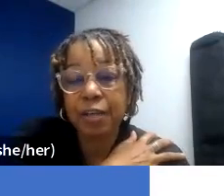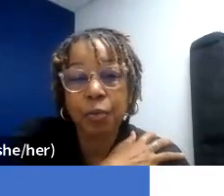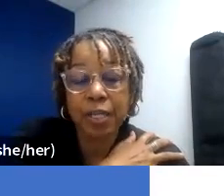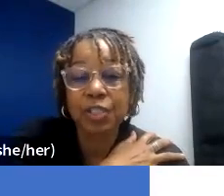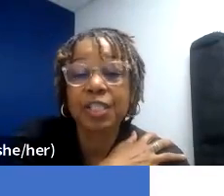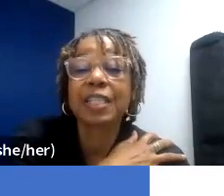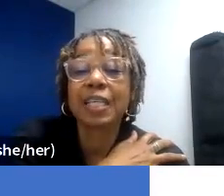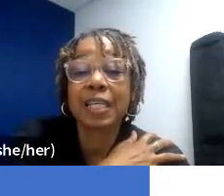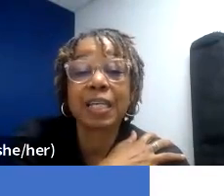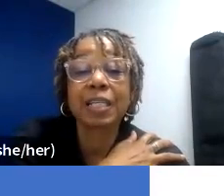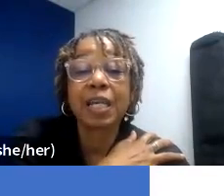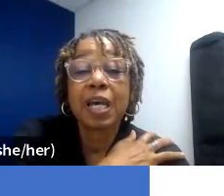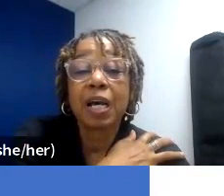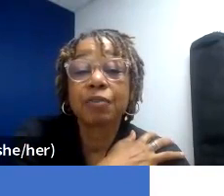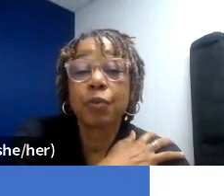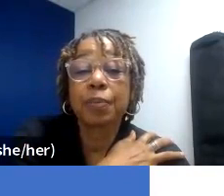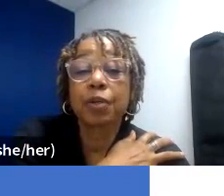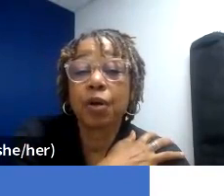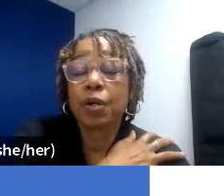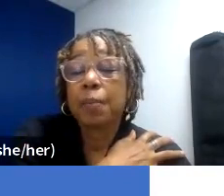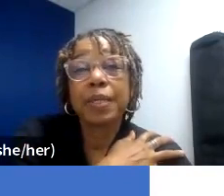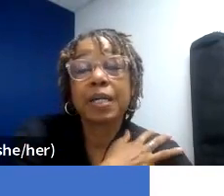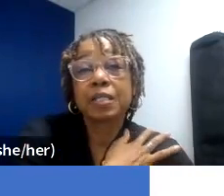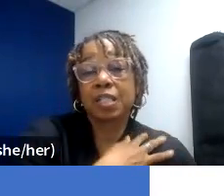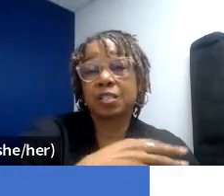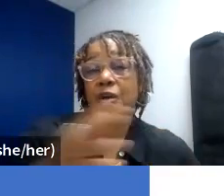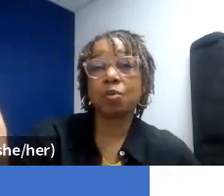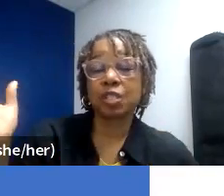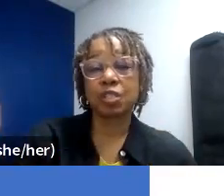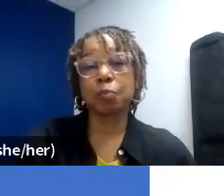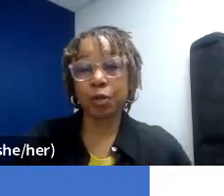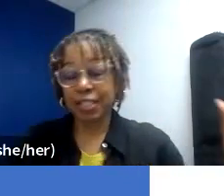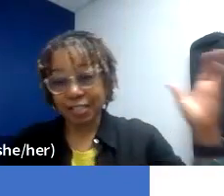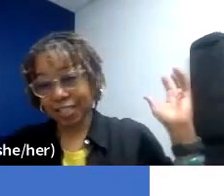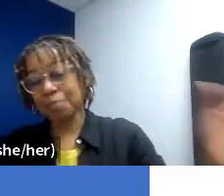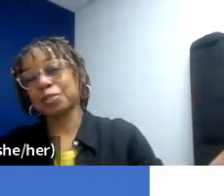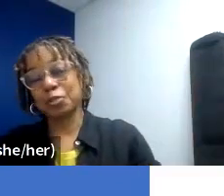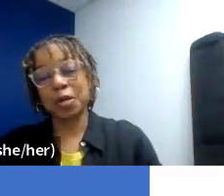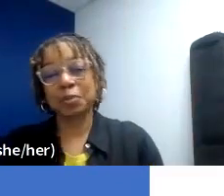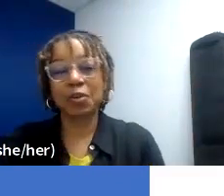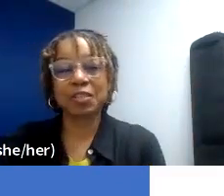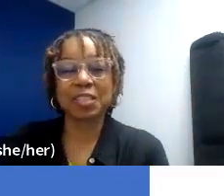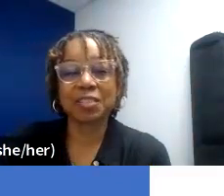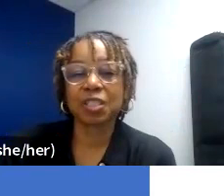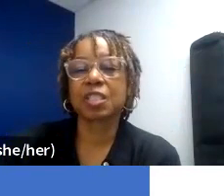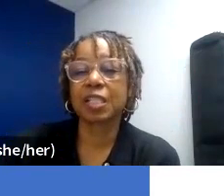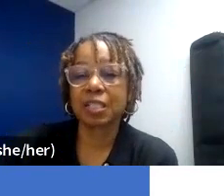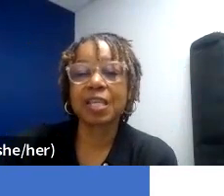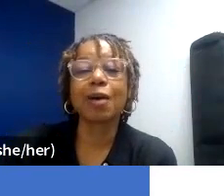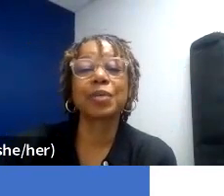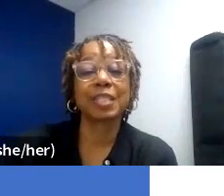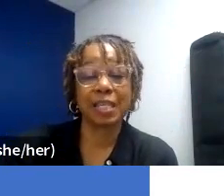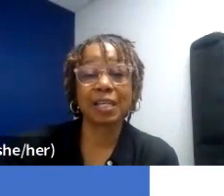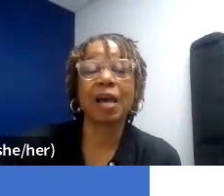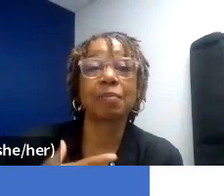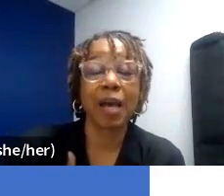the evaluation at the end of the webinar, because it's almost as important as coming to the webinar is telling us